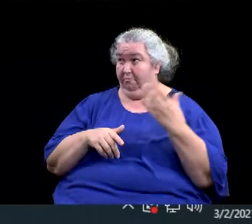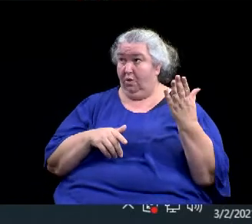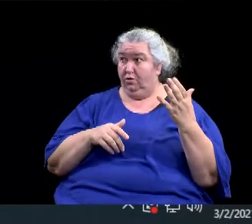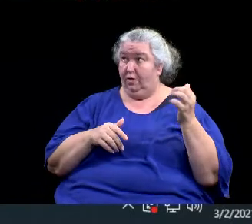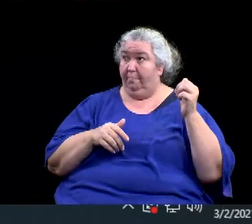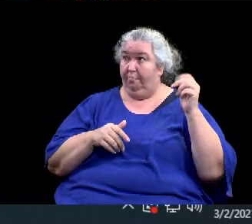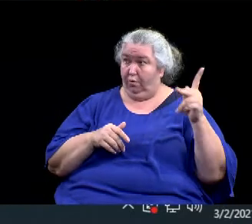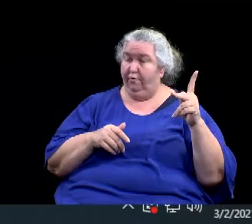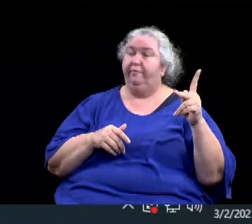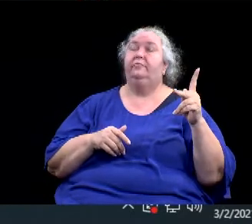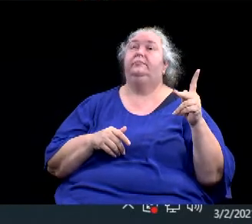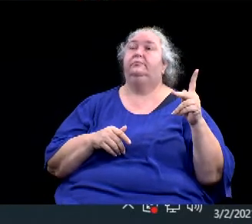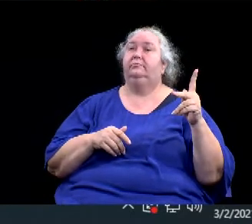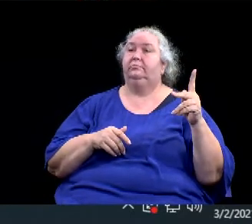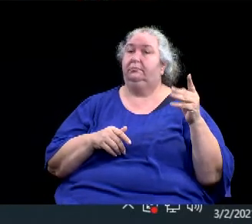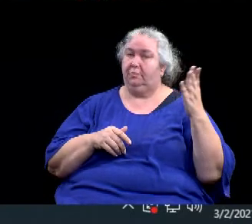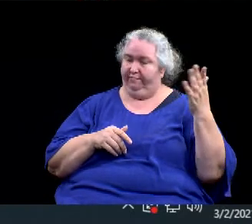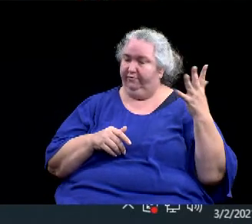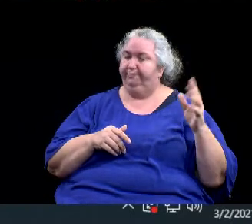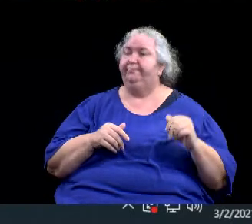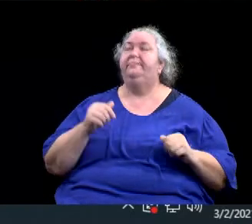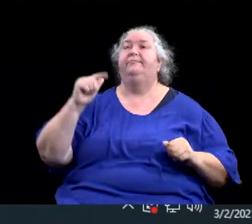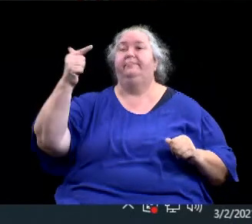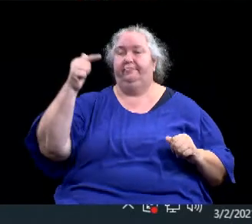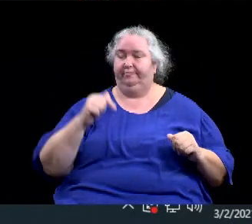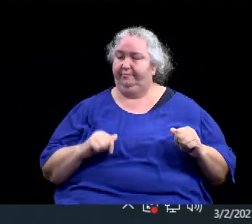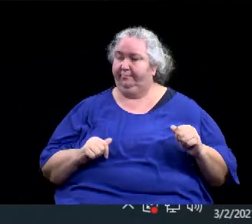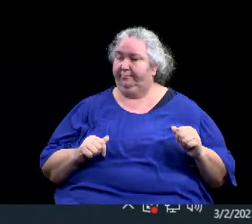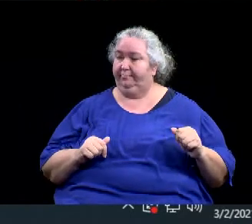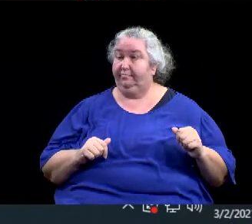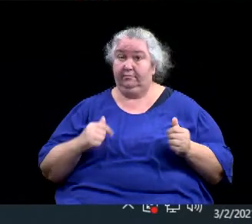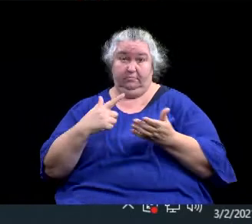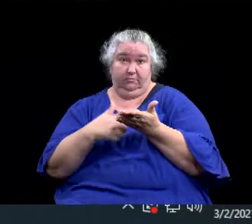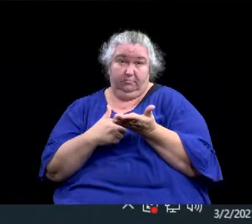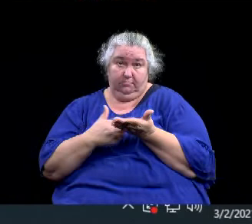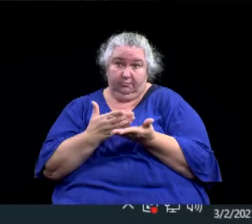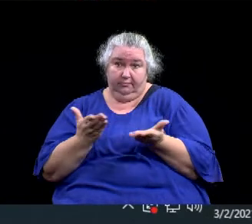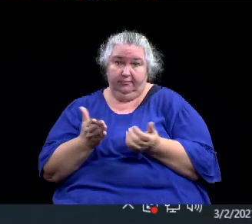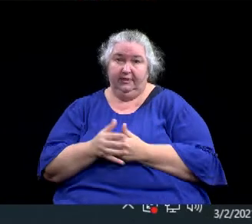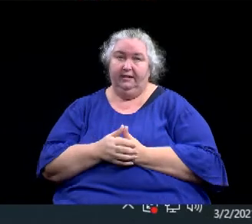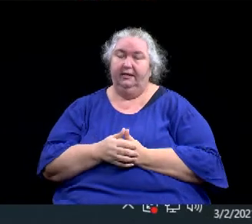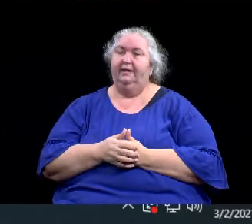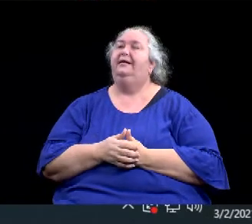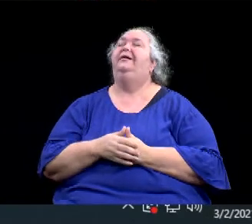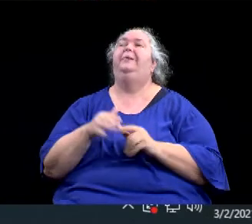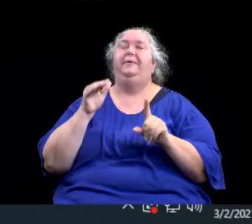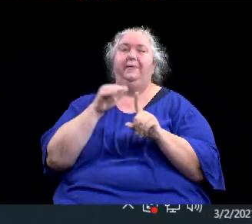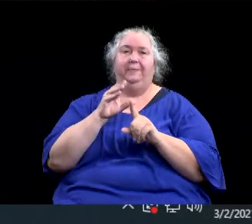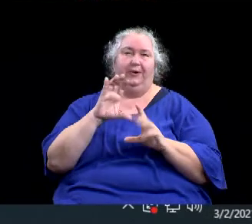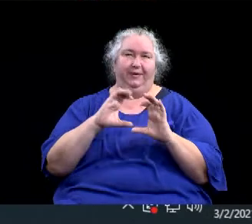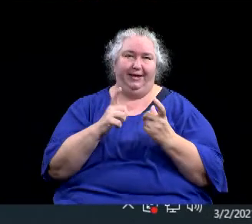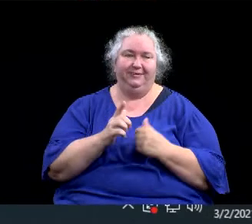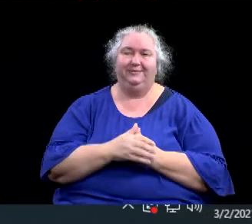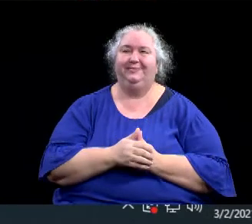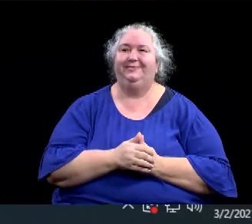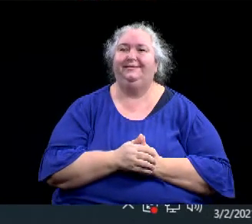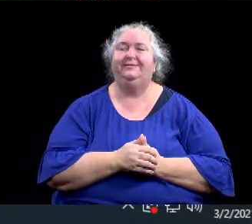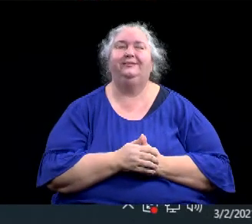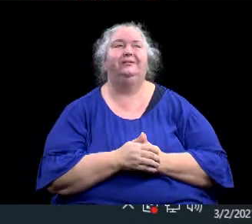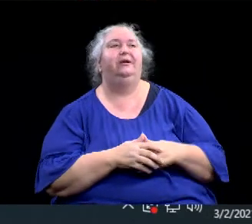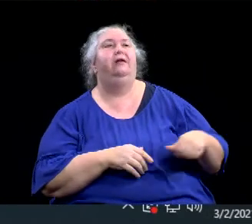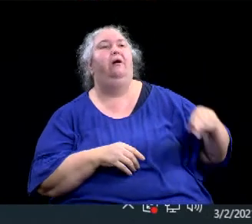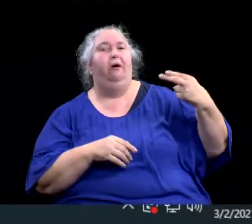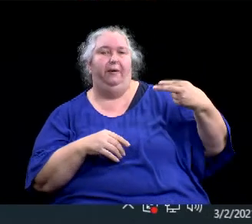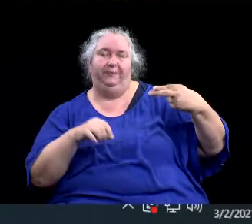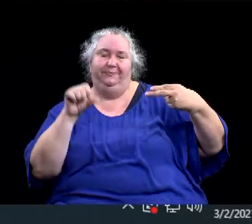Second. Any discussion? Please poll the council. Holmes, Aye. Palmer, Aye.